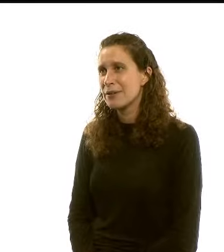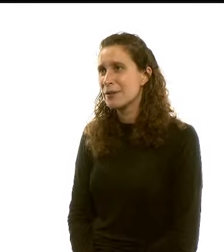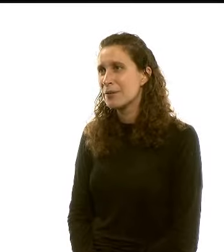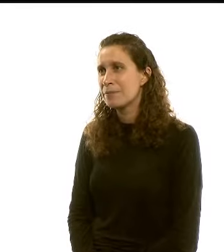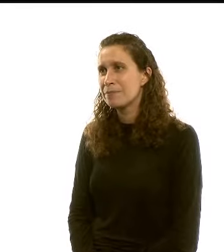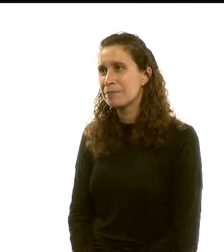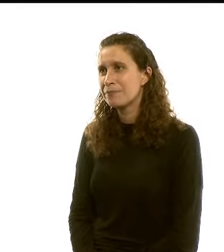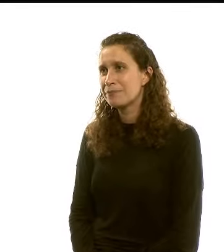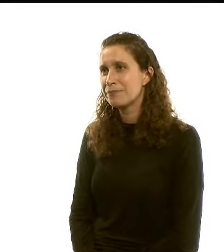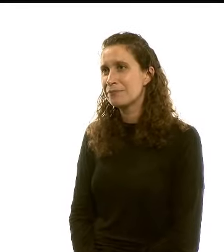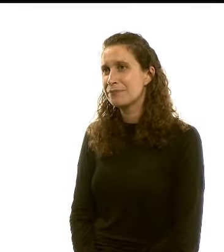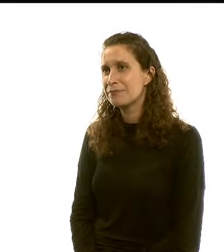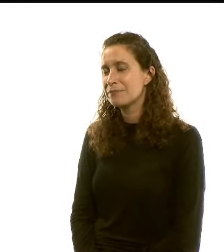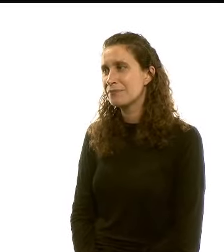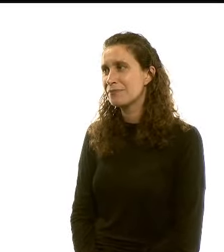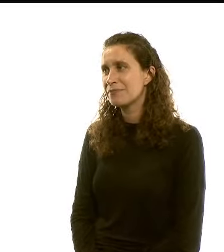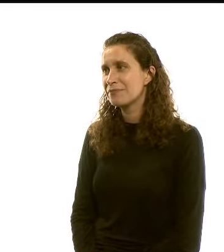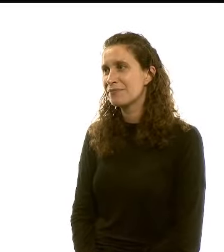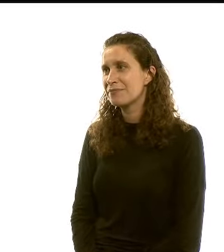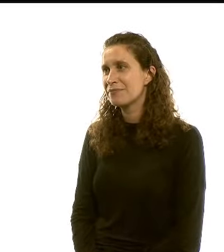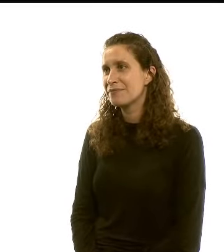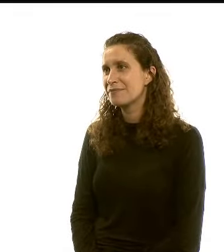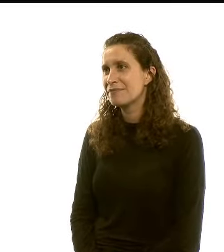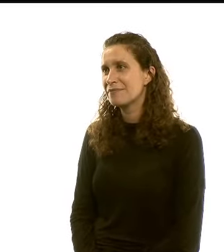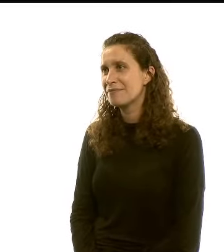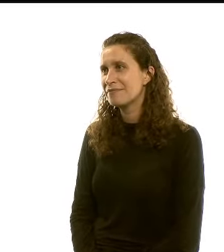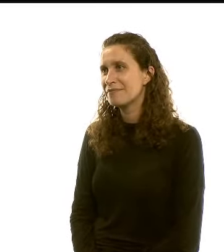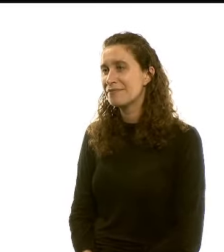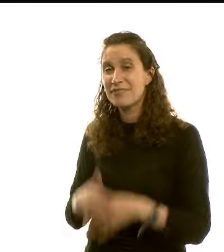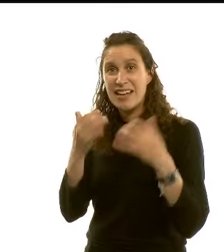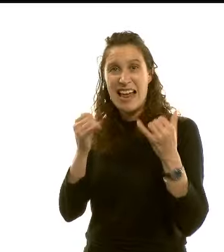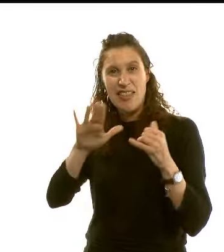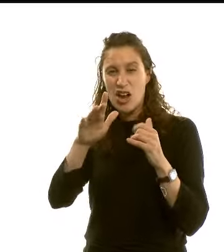isn't fun! Now witness their greatest escape.